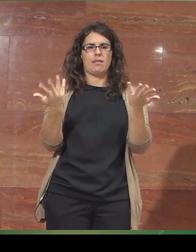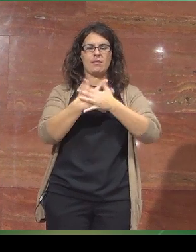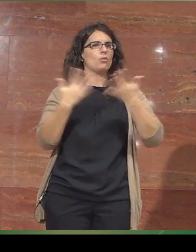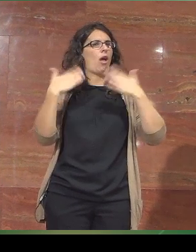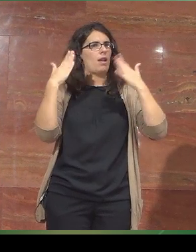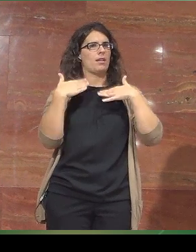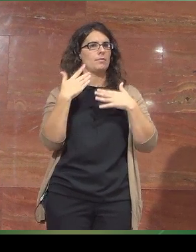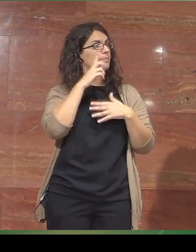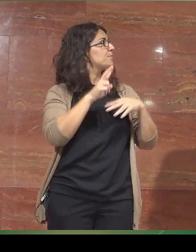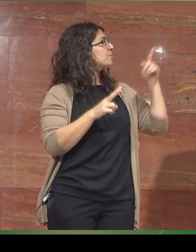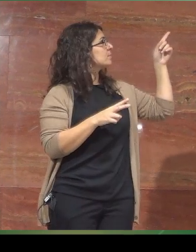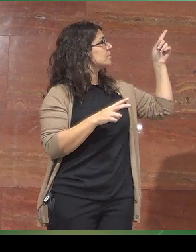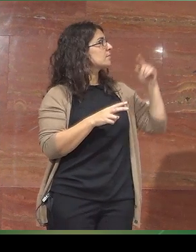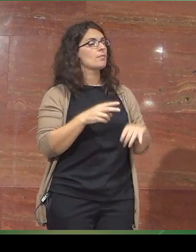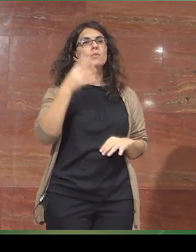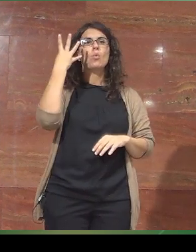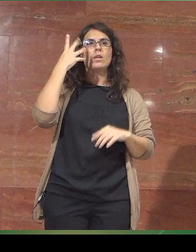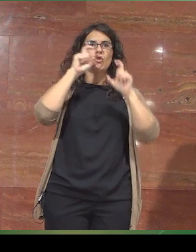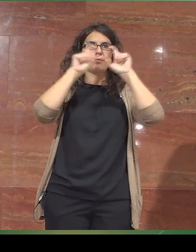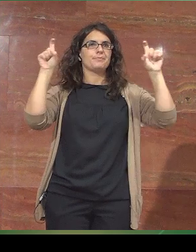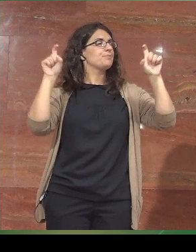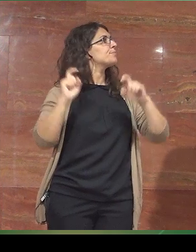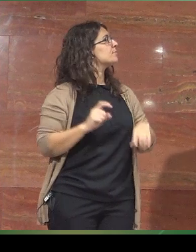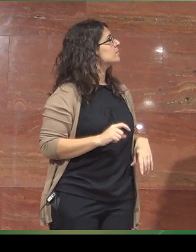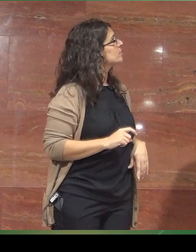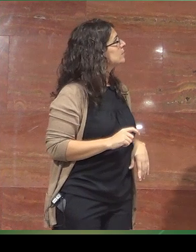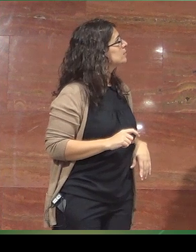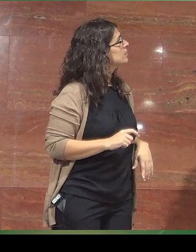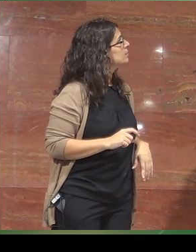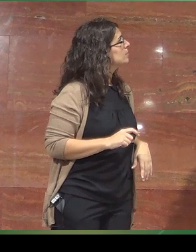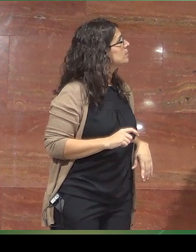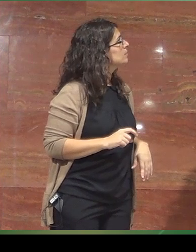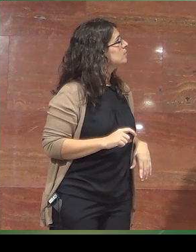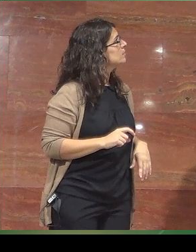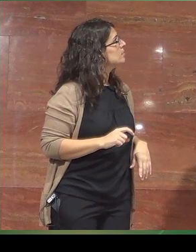that the top left, Holborn here is 6 minutes walk.